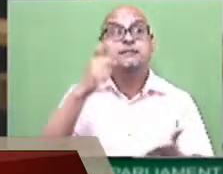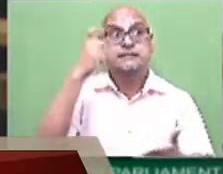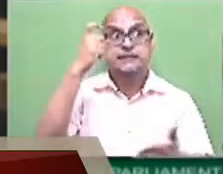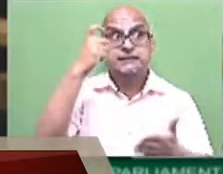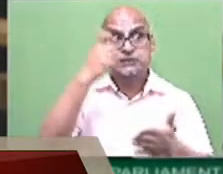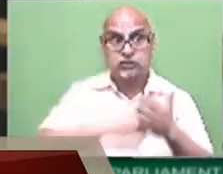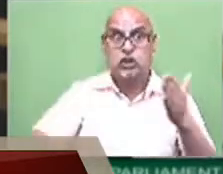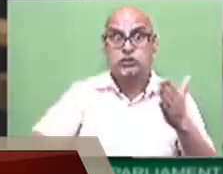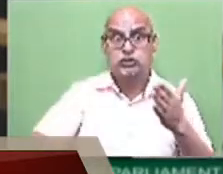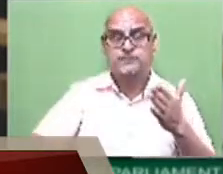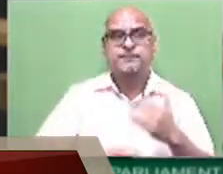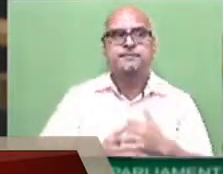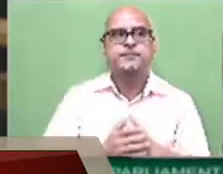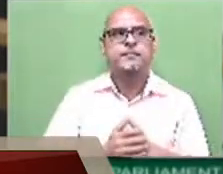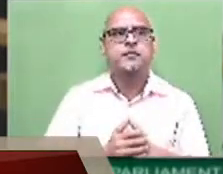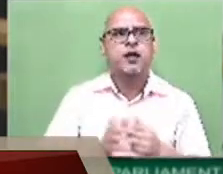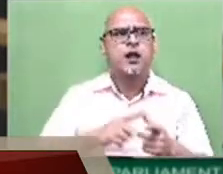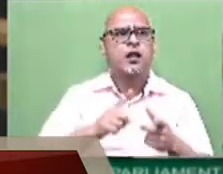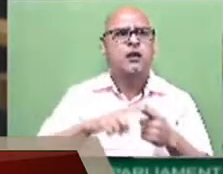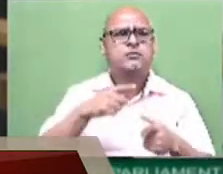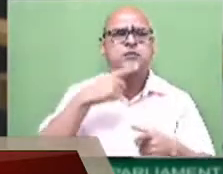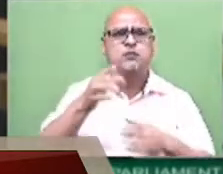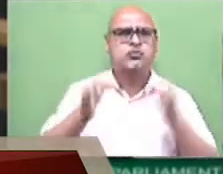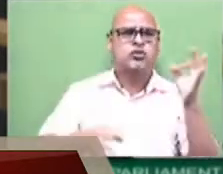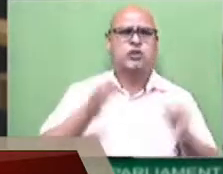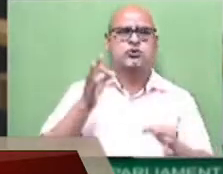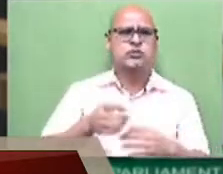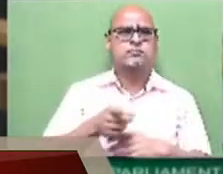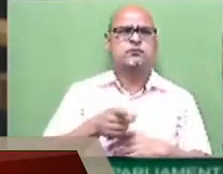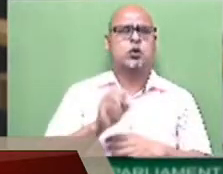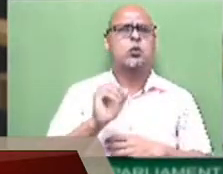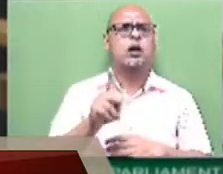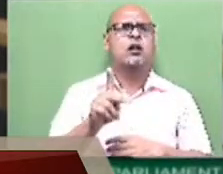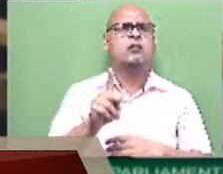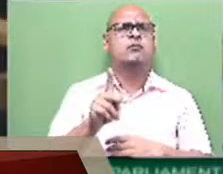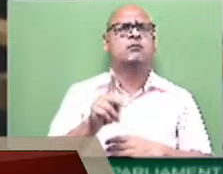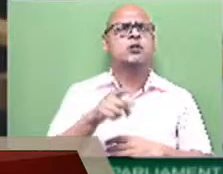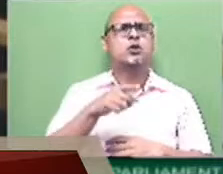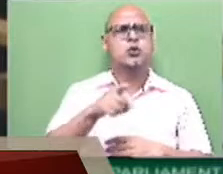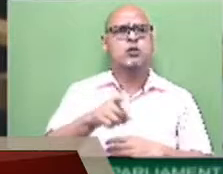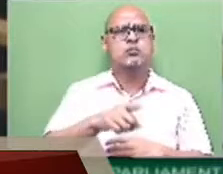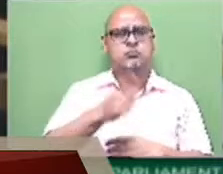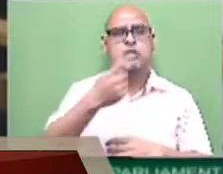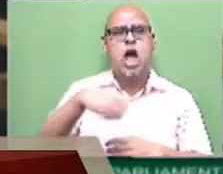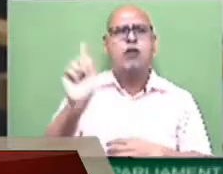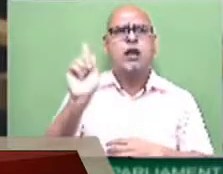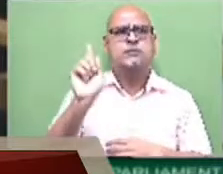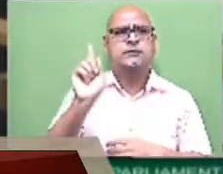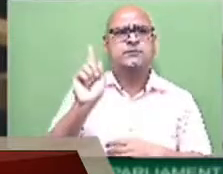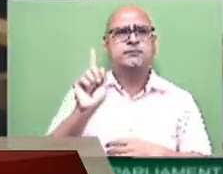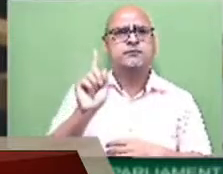assuming you will be now refunded the money that you paid. Now, there